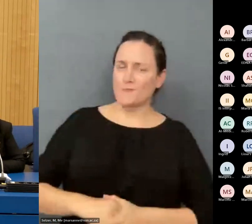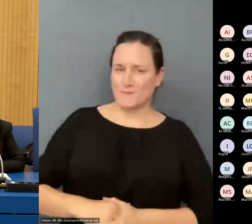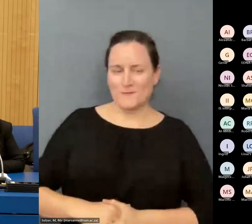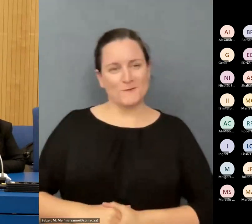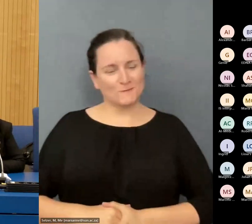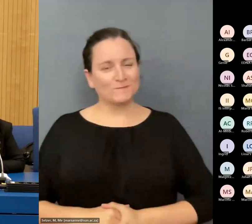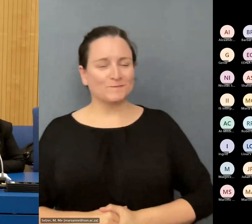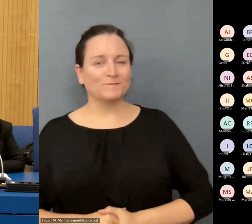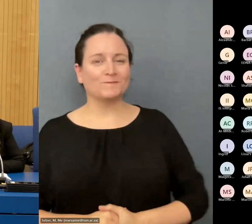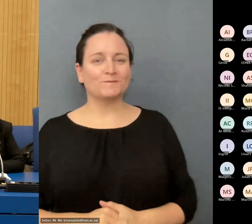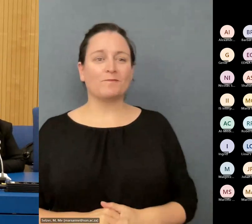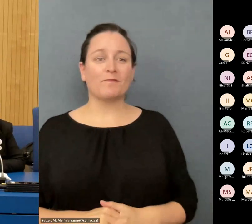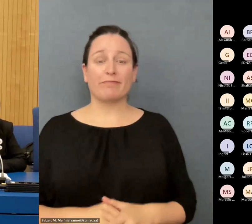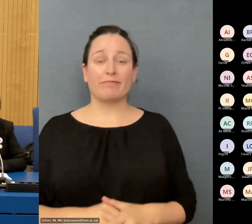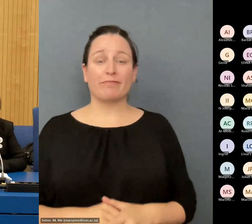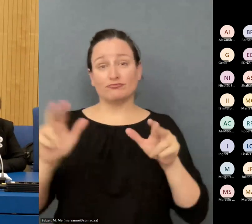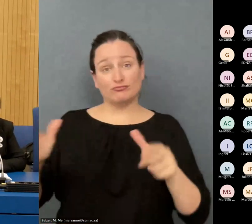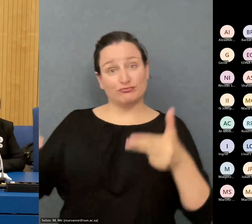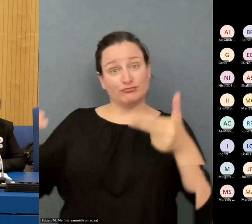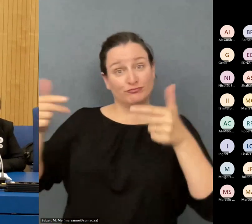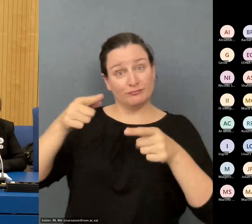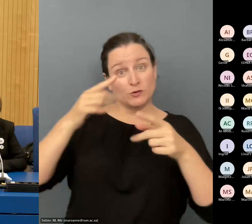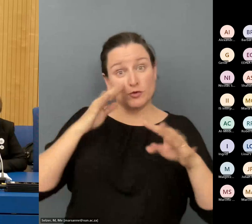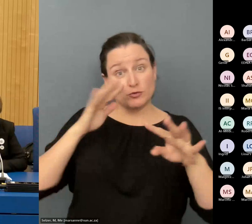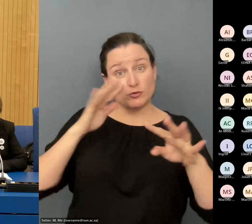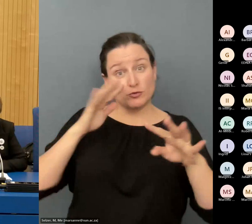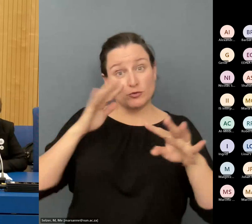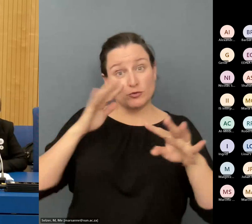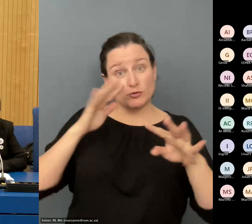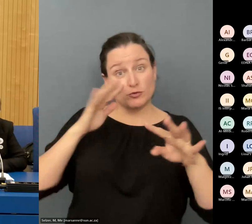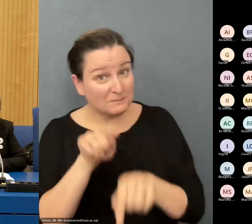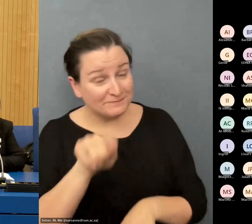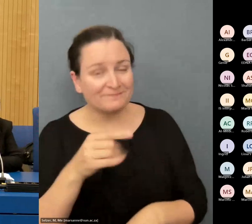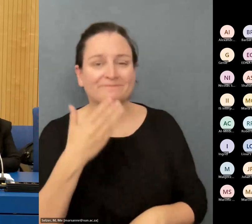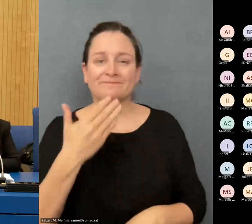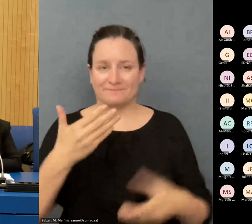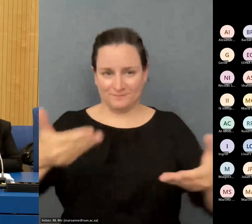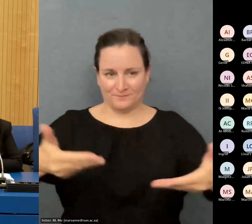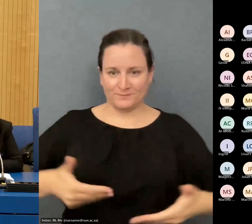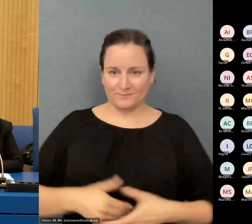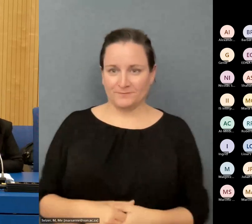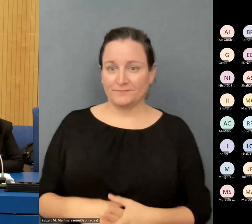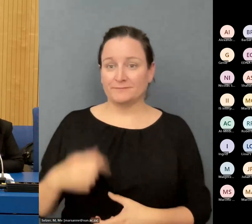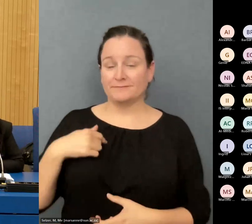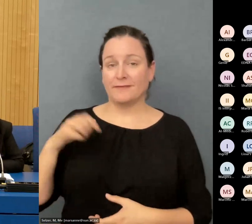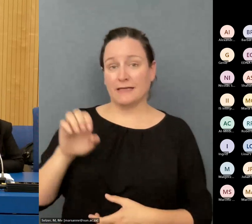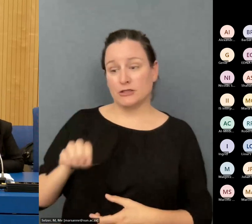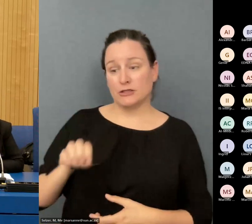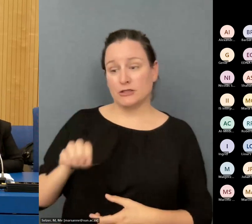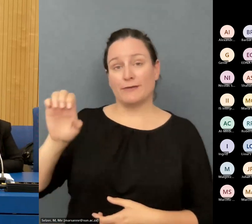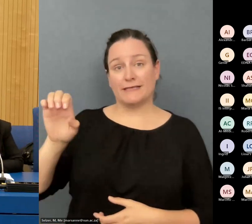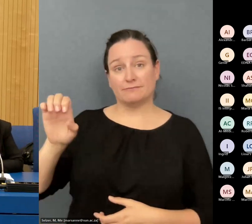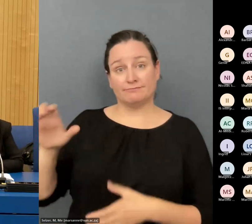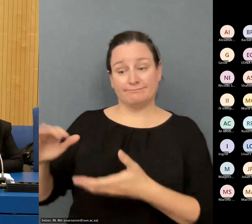is with us online. I am a president of the European Federation of Hard-of-Hearing People.